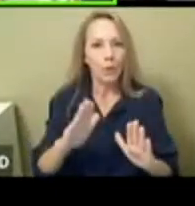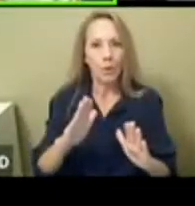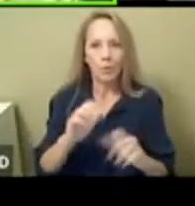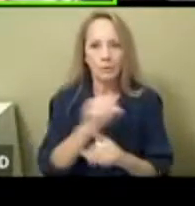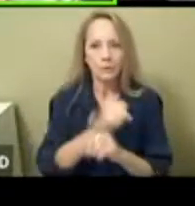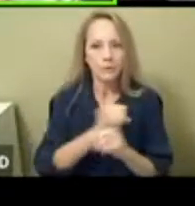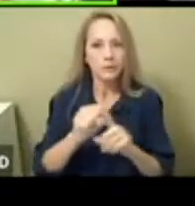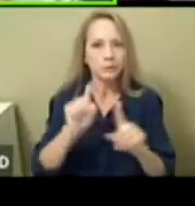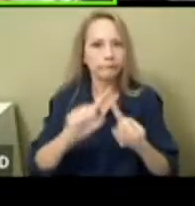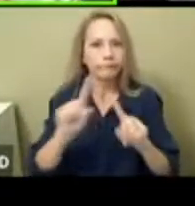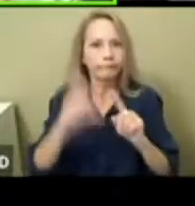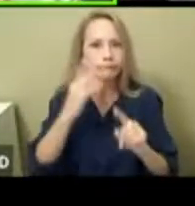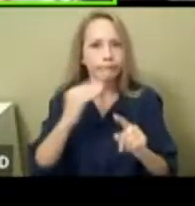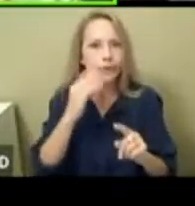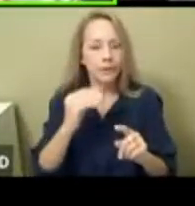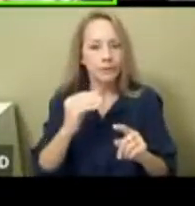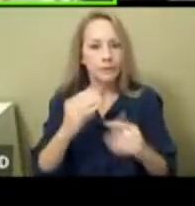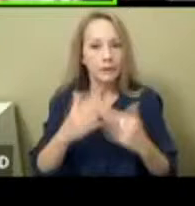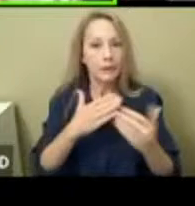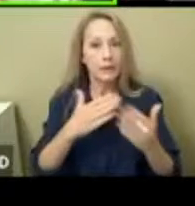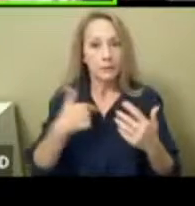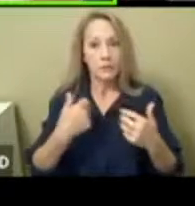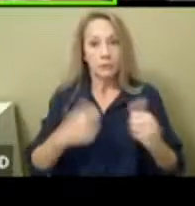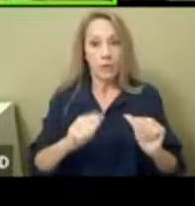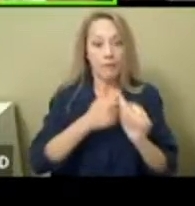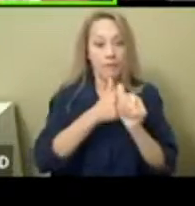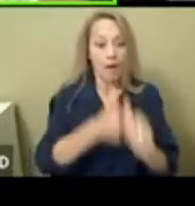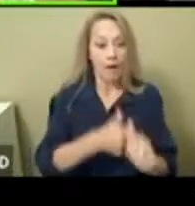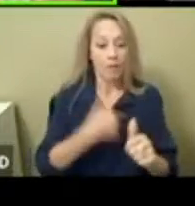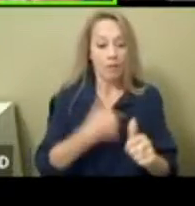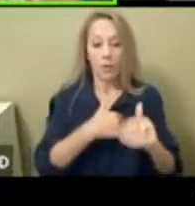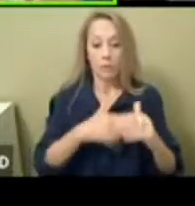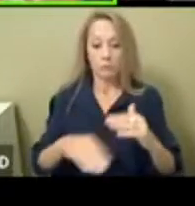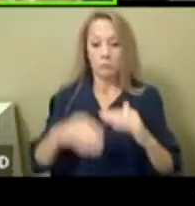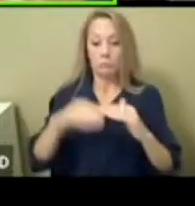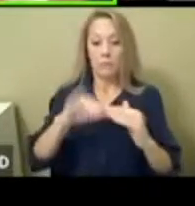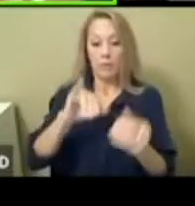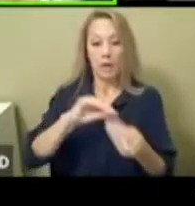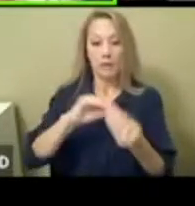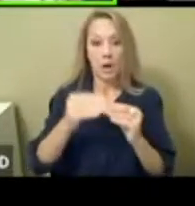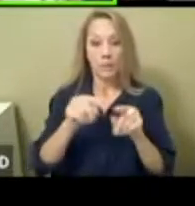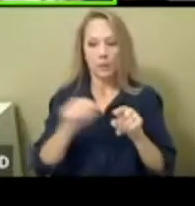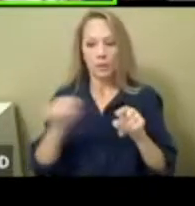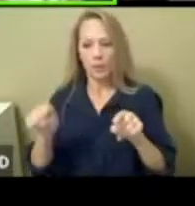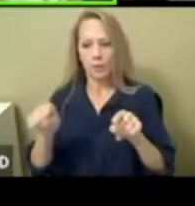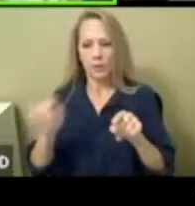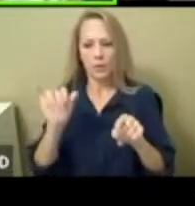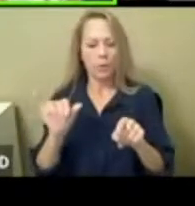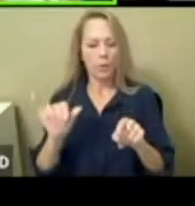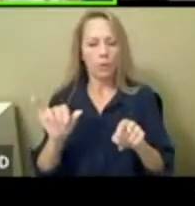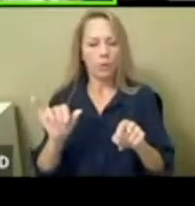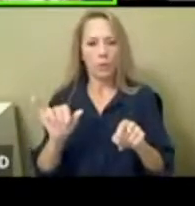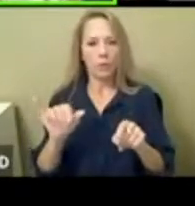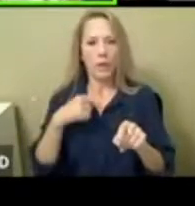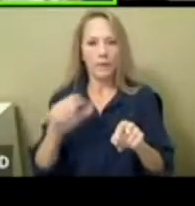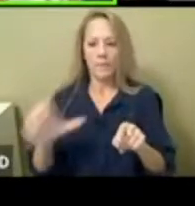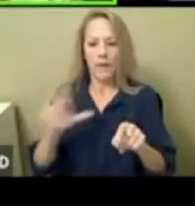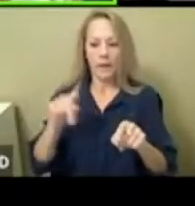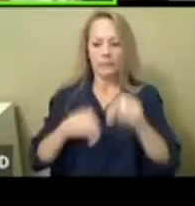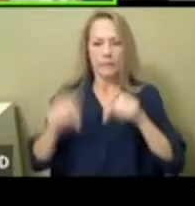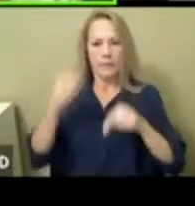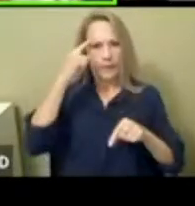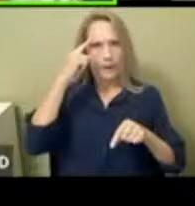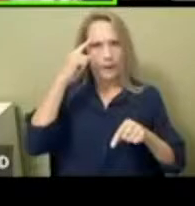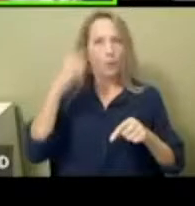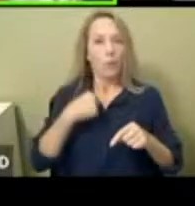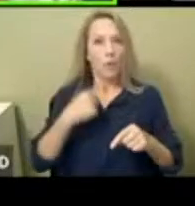even when we would try to do that, we'd get to that number and say, whoa, wait a minute, now we got to rethink this, because what we thought we were going to be looking at when we